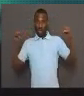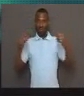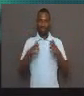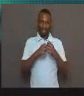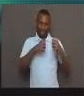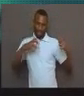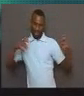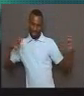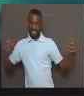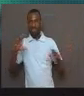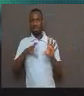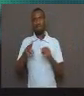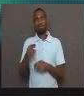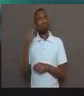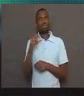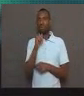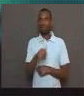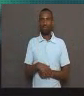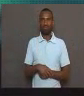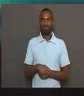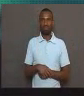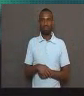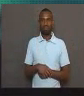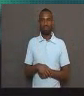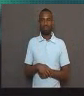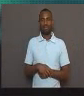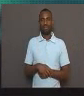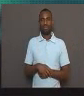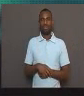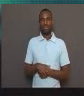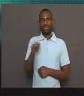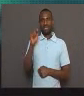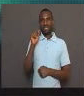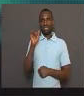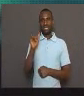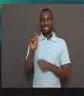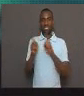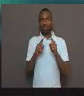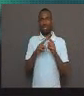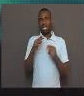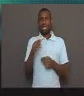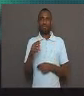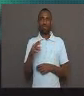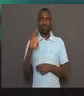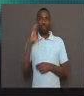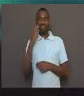be useless when used on a very thick copper wire.